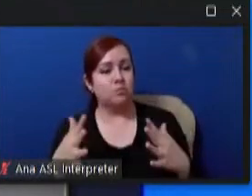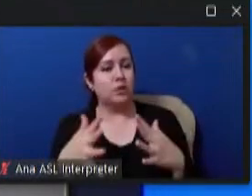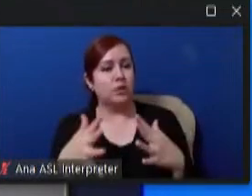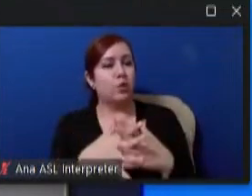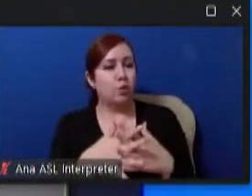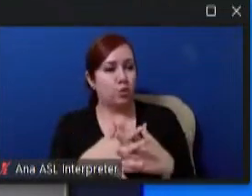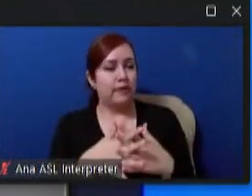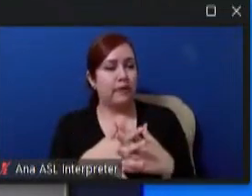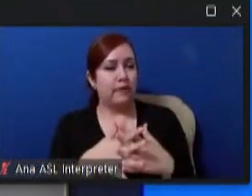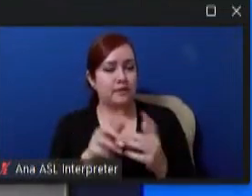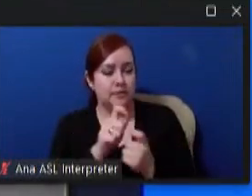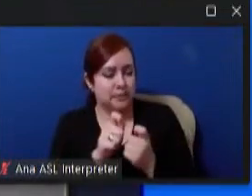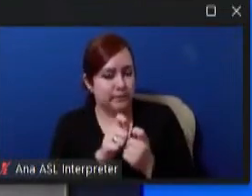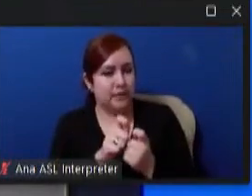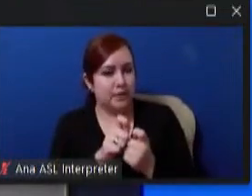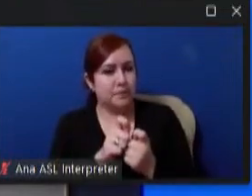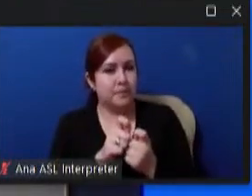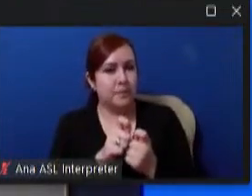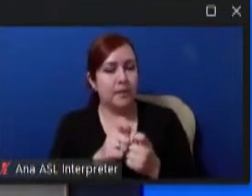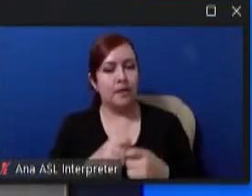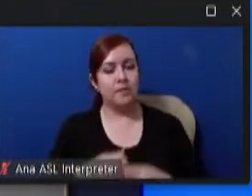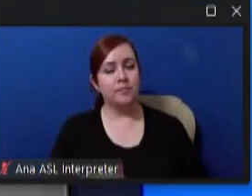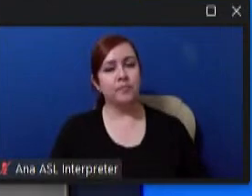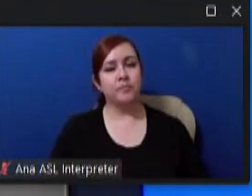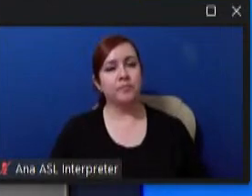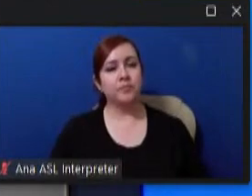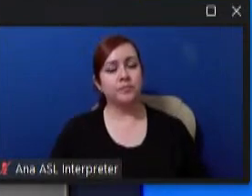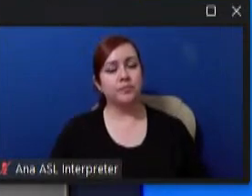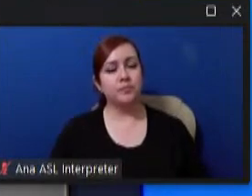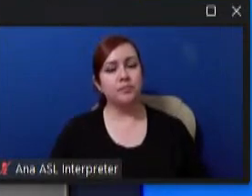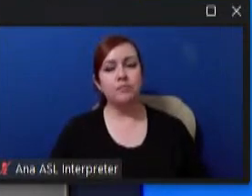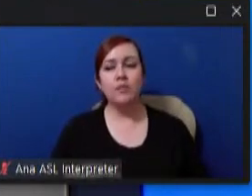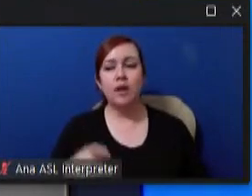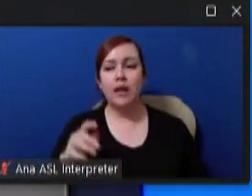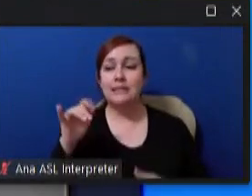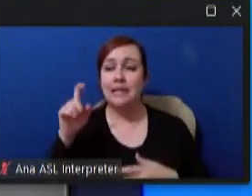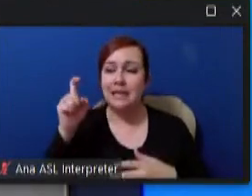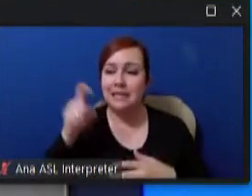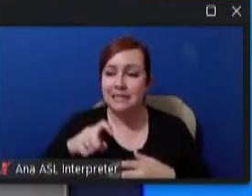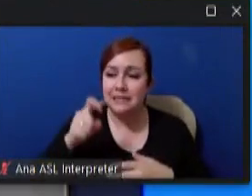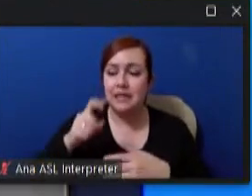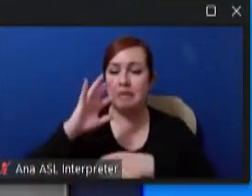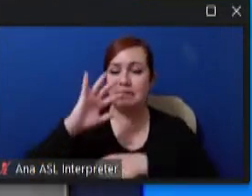can exercise their right to health, particularly in the case of sexual and reproductive health?